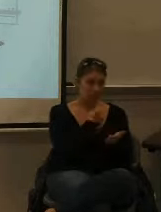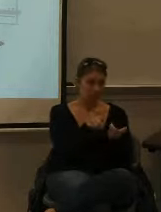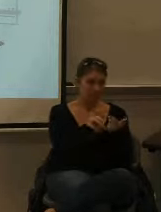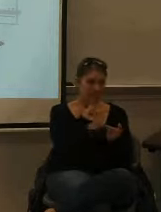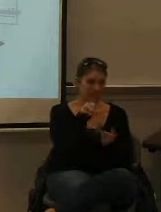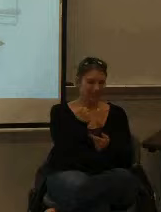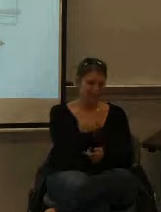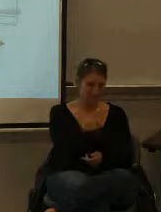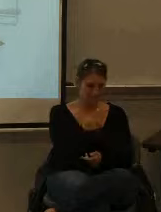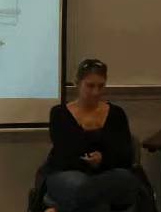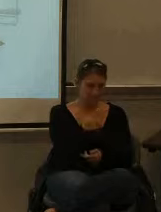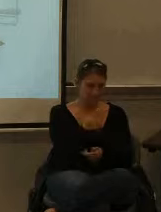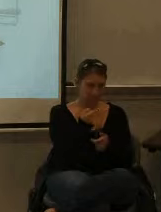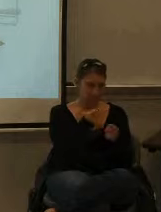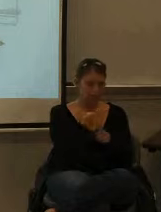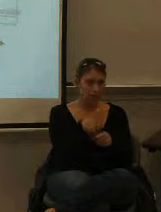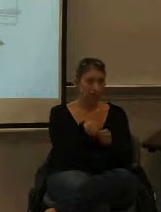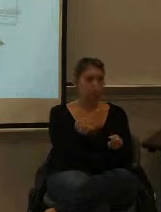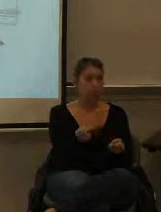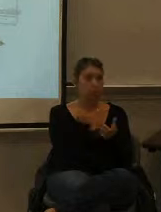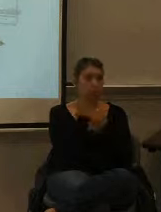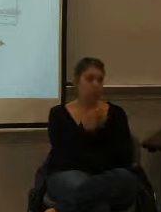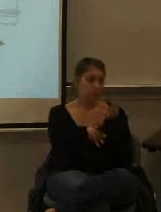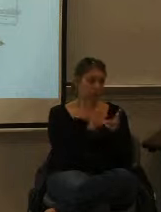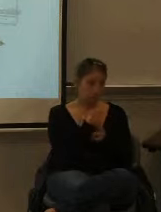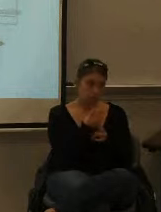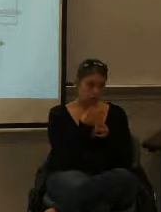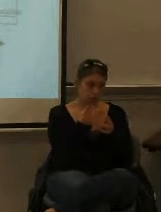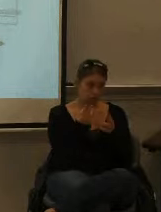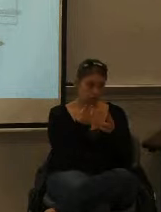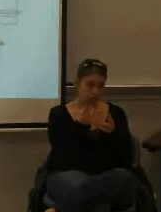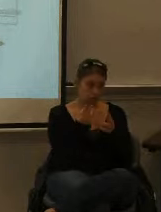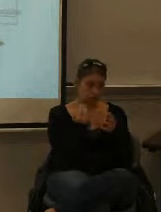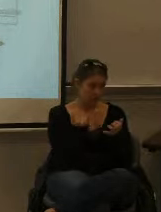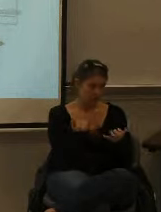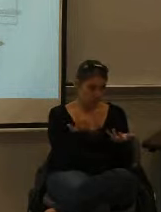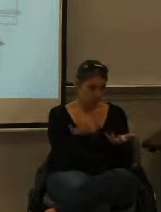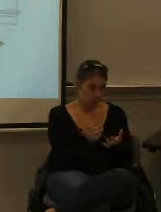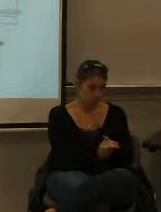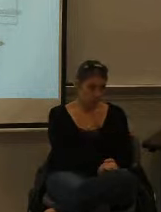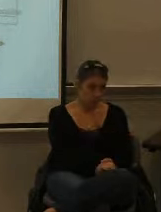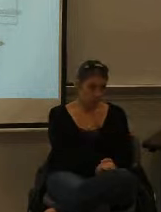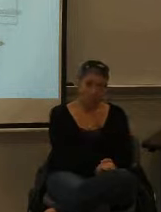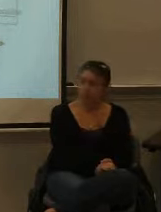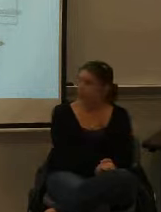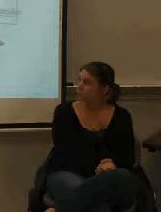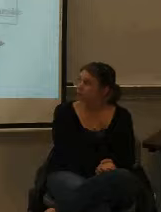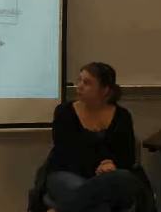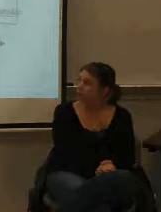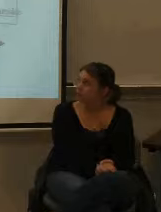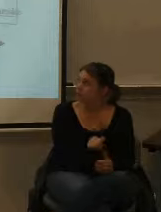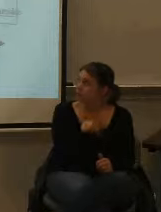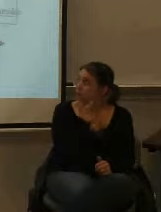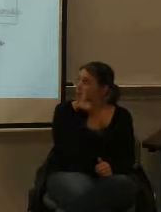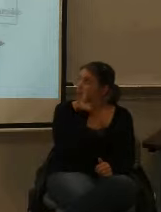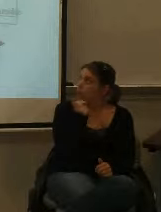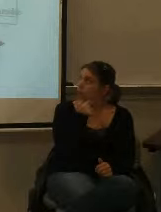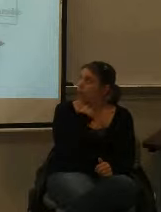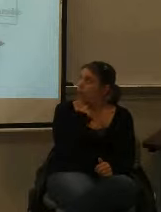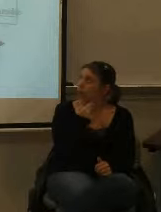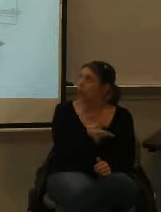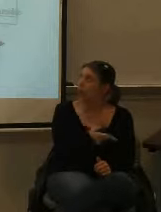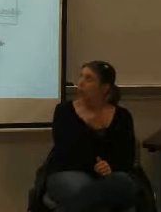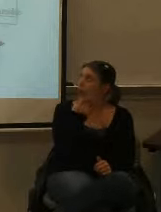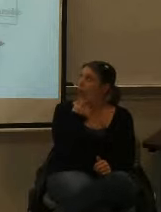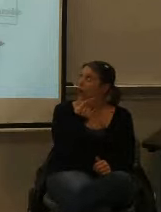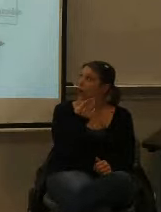the 60s, happens in many parts of the world up into this day. And you see that you have